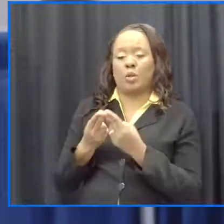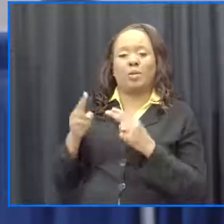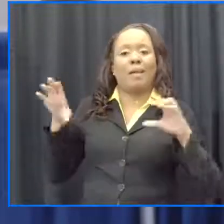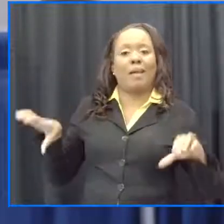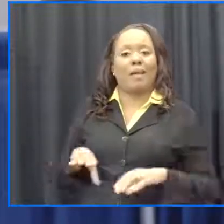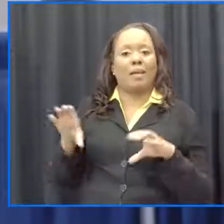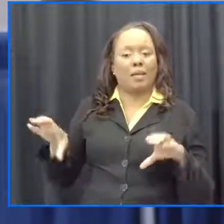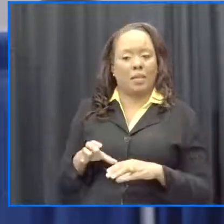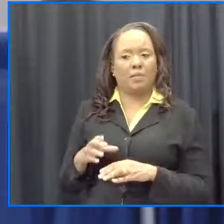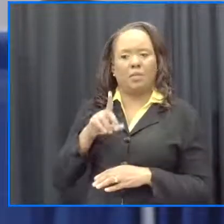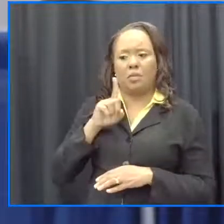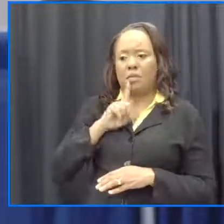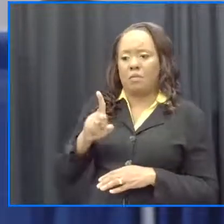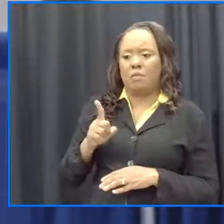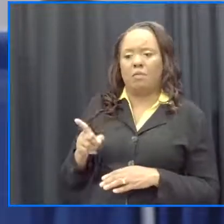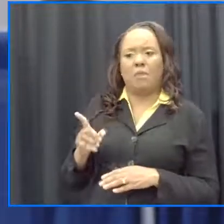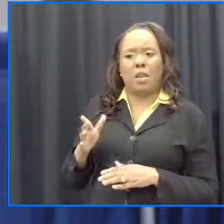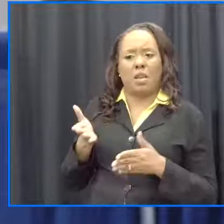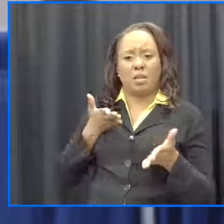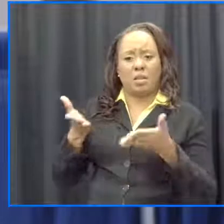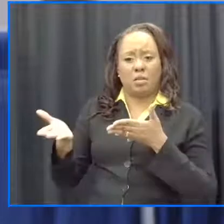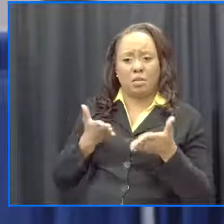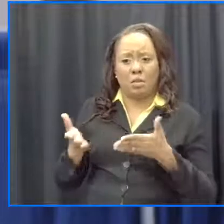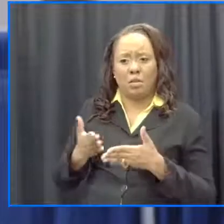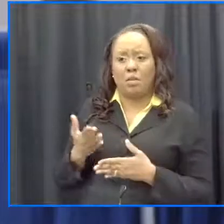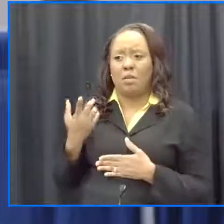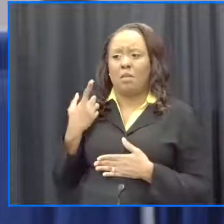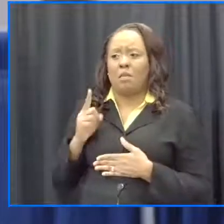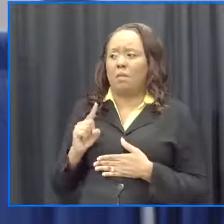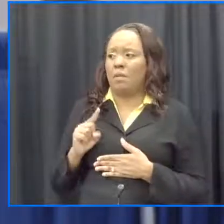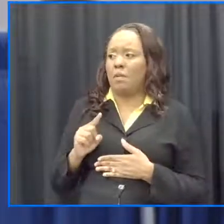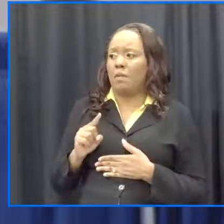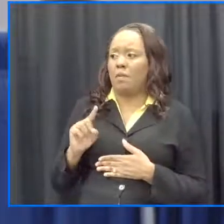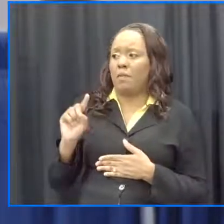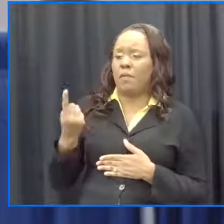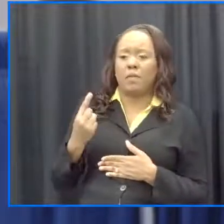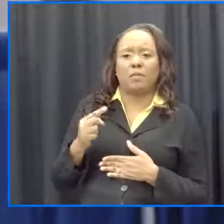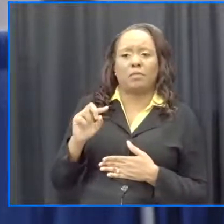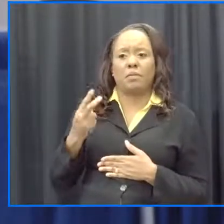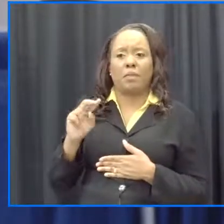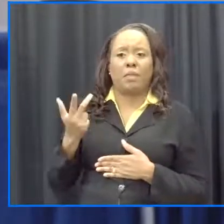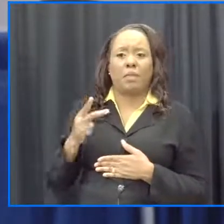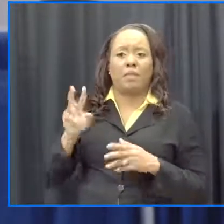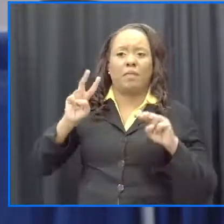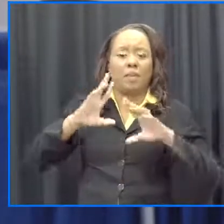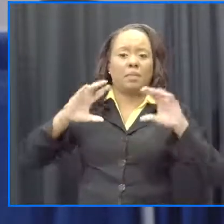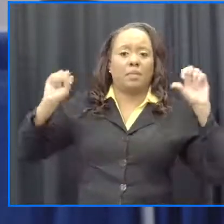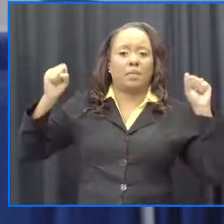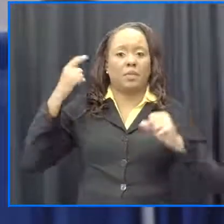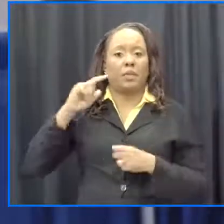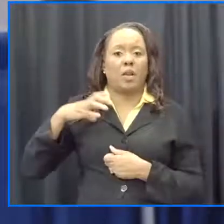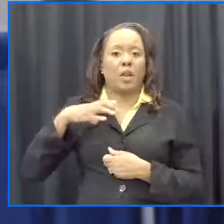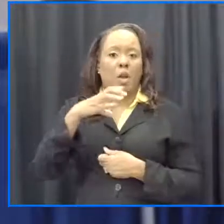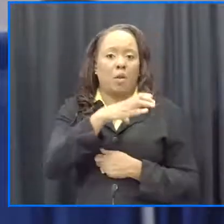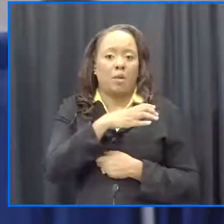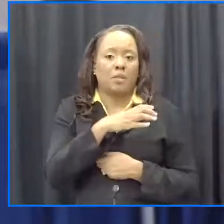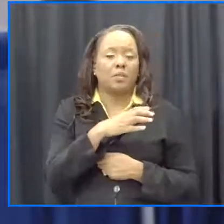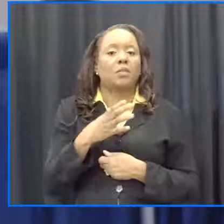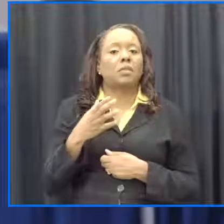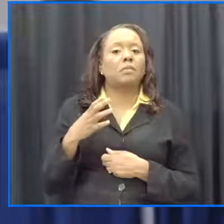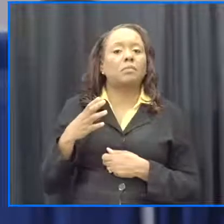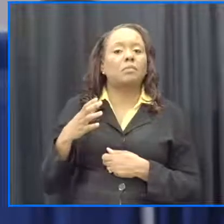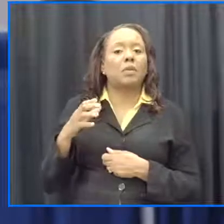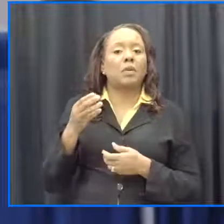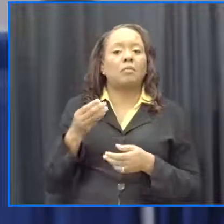her serve at the level of third, second, and first Vice President of the Congress of Trade Unions